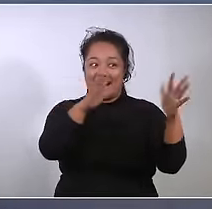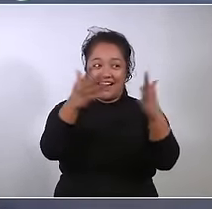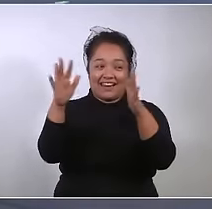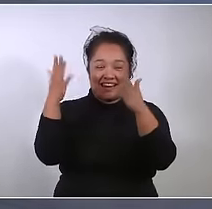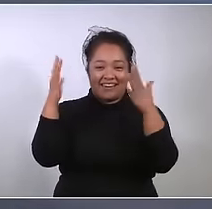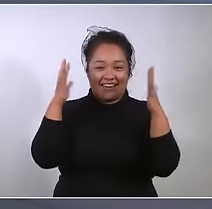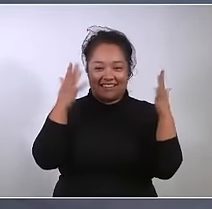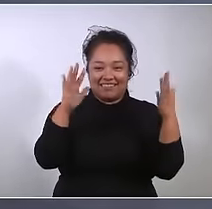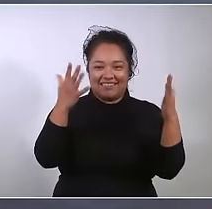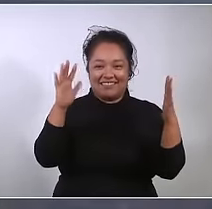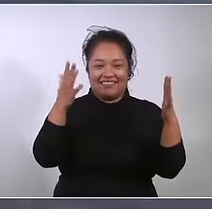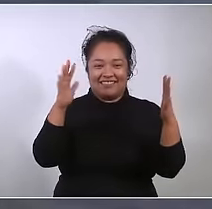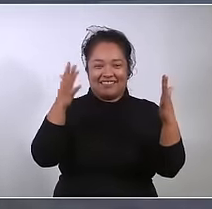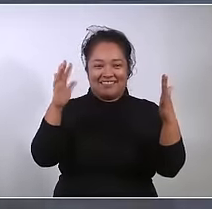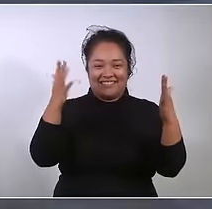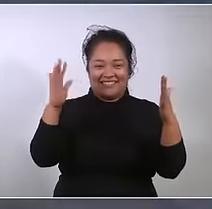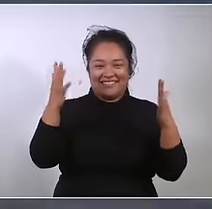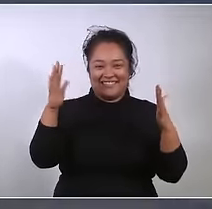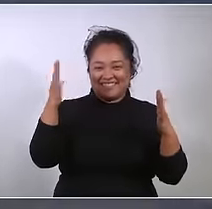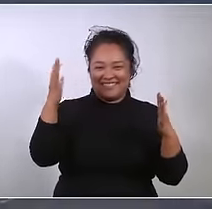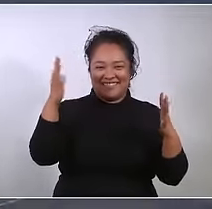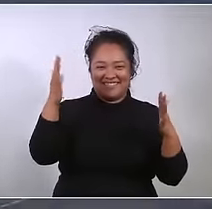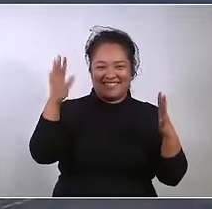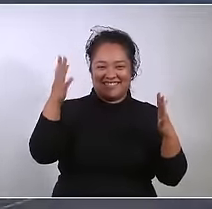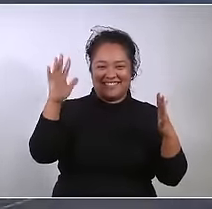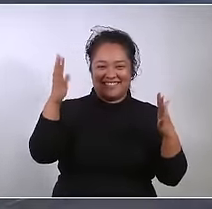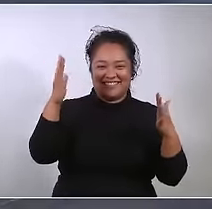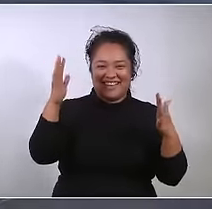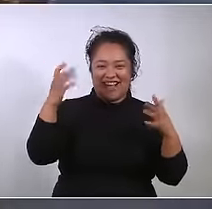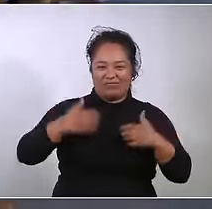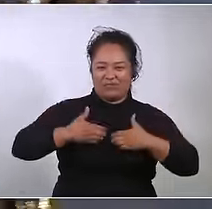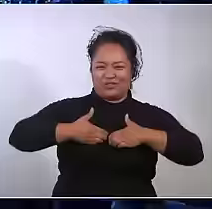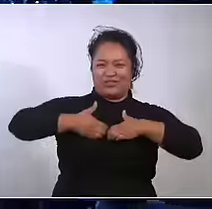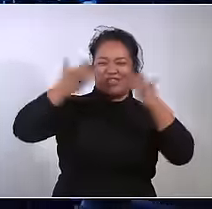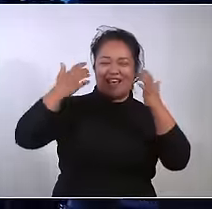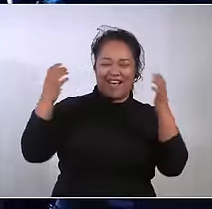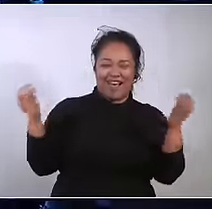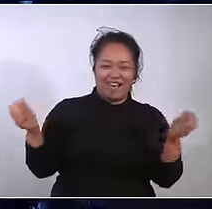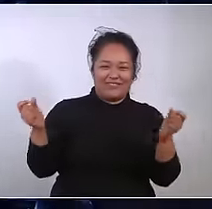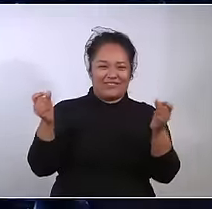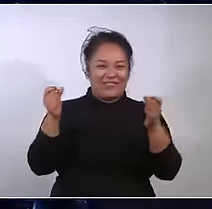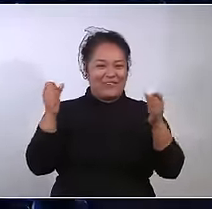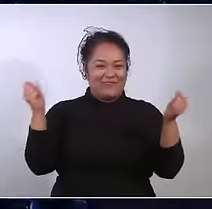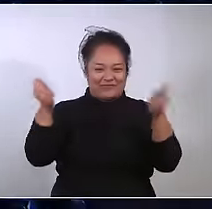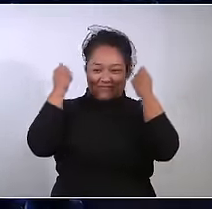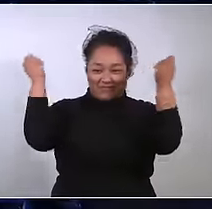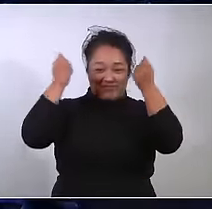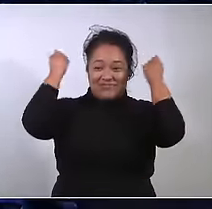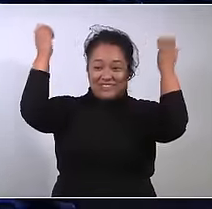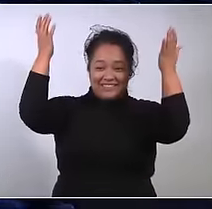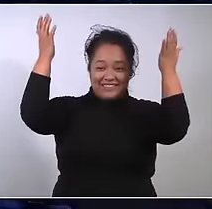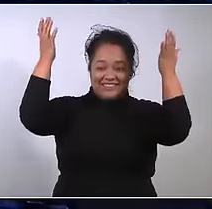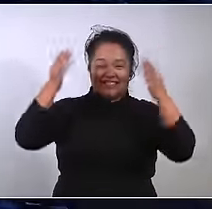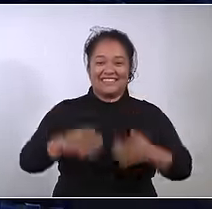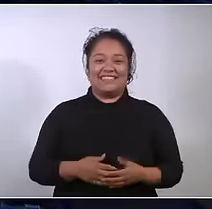of applause. Un aplauso al Señor. A shout of victory. Un grito de victoria.